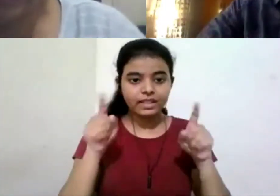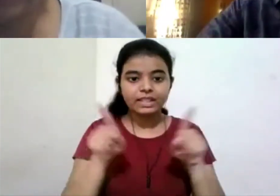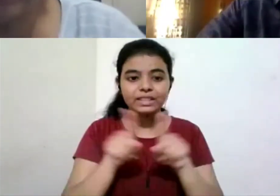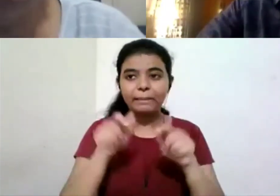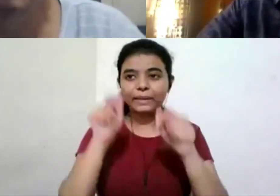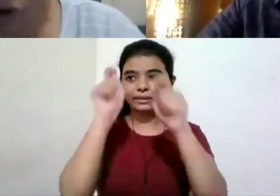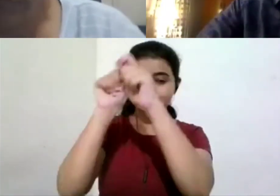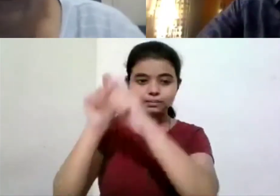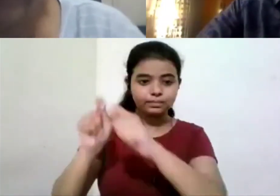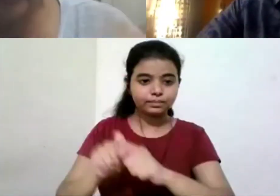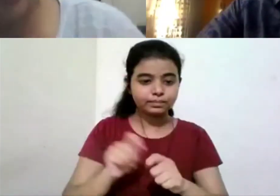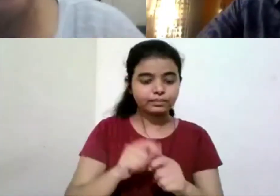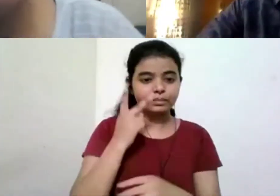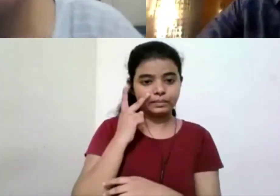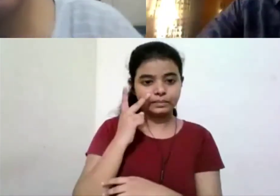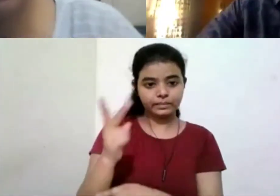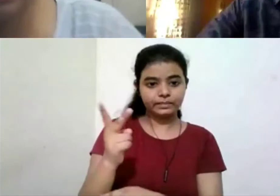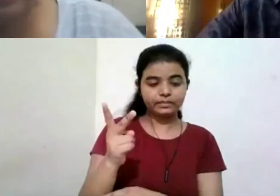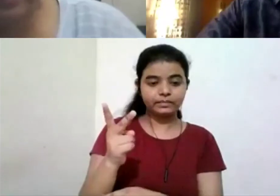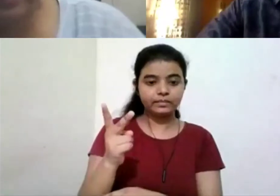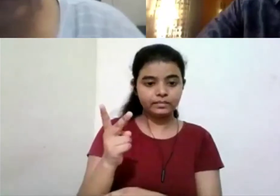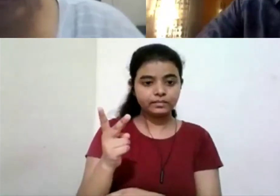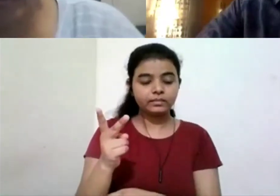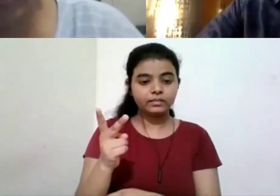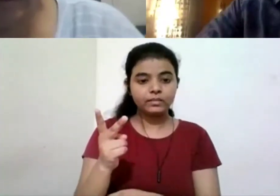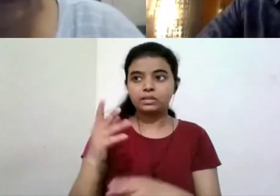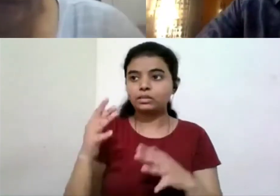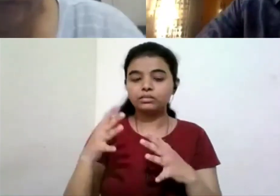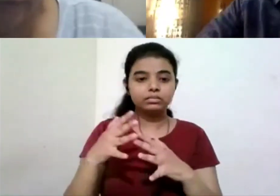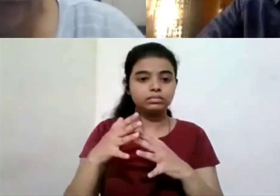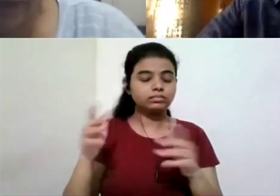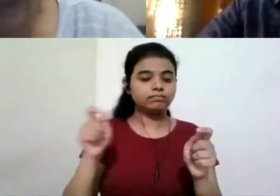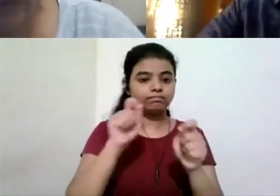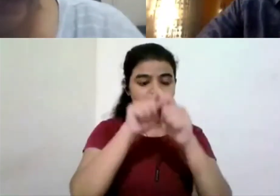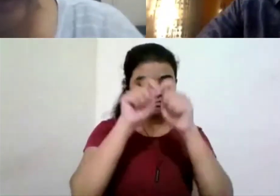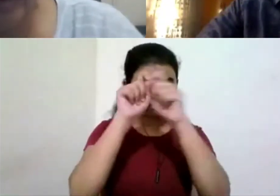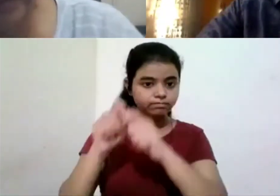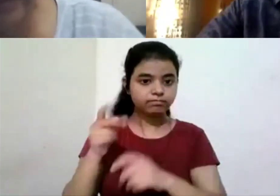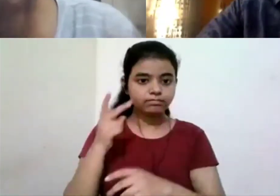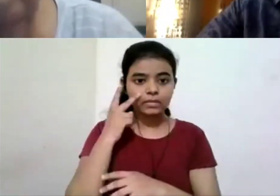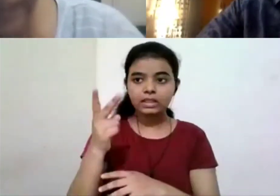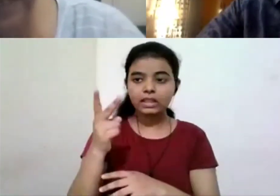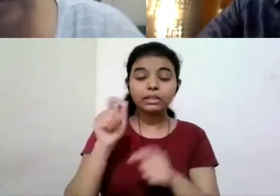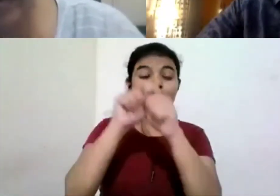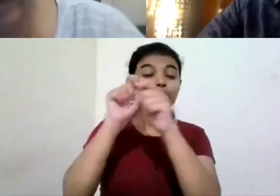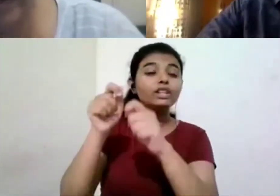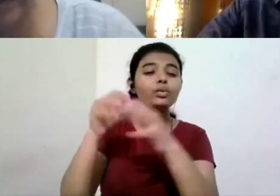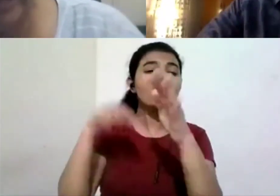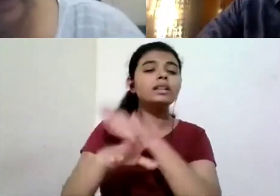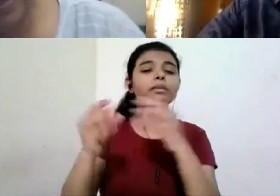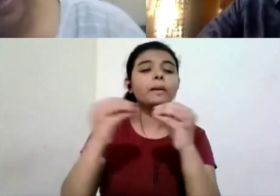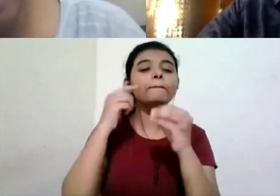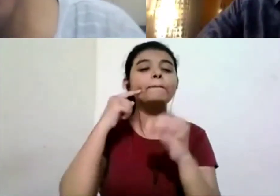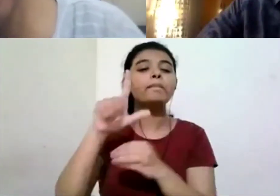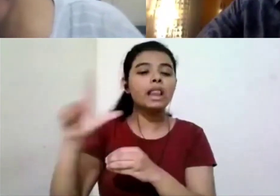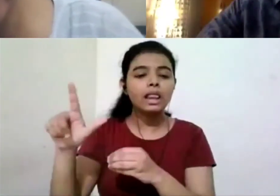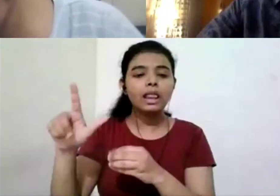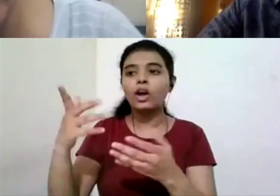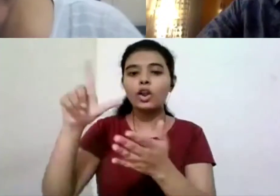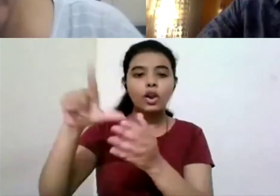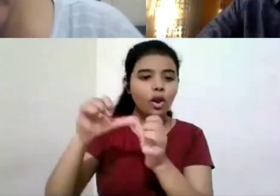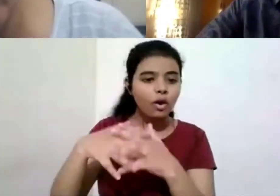which came in from the widely consulted statute, the bill which we had created, the committee had created, and